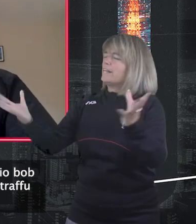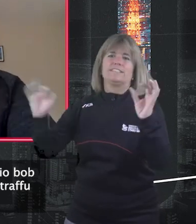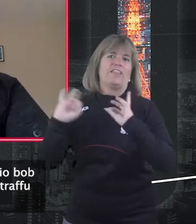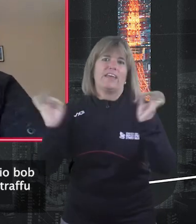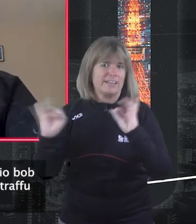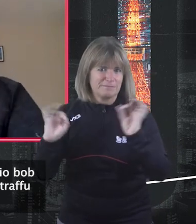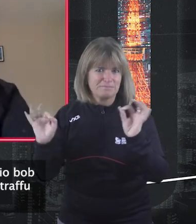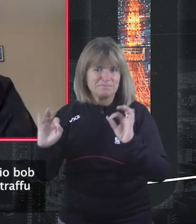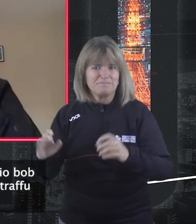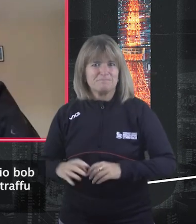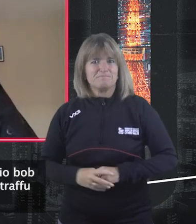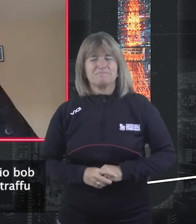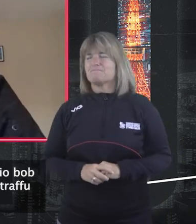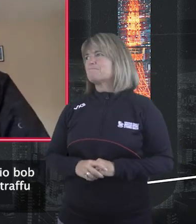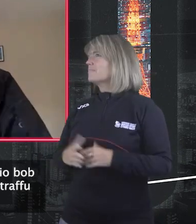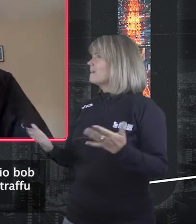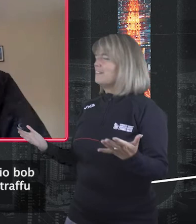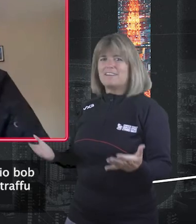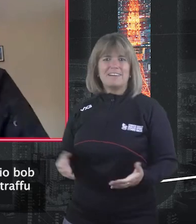make the most of every minute.